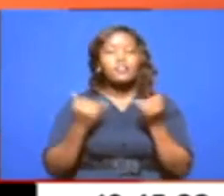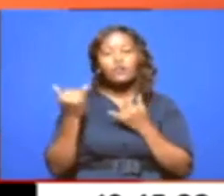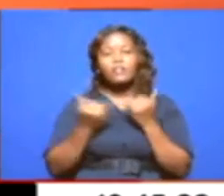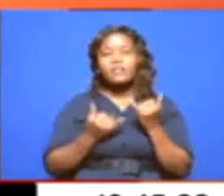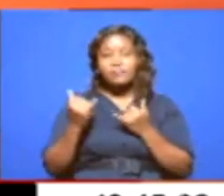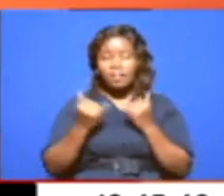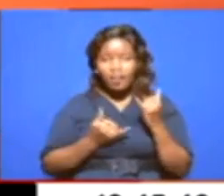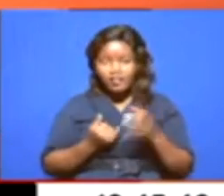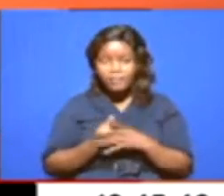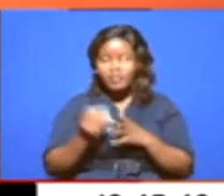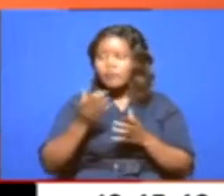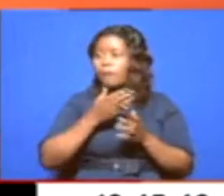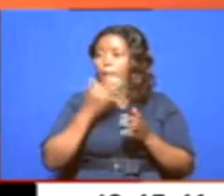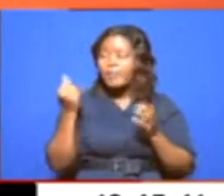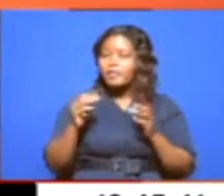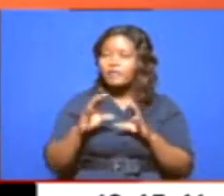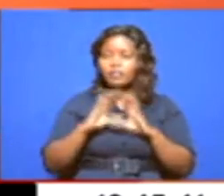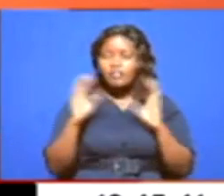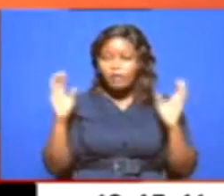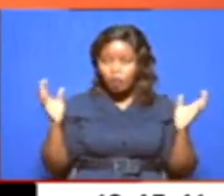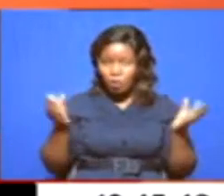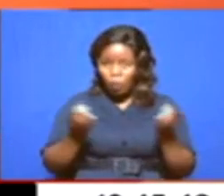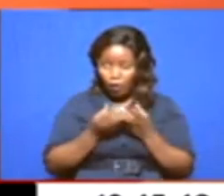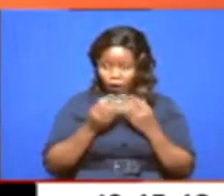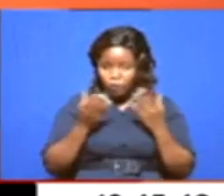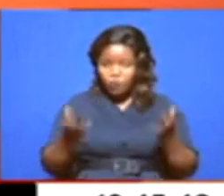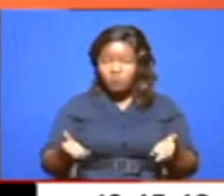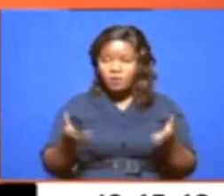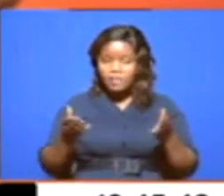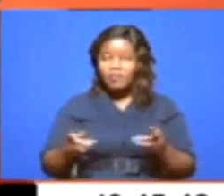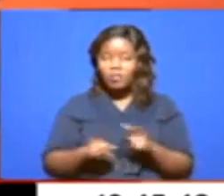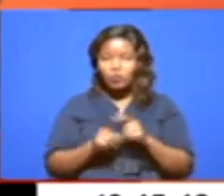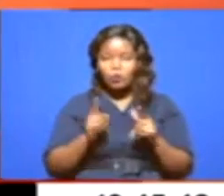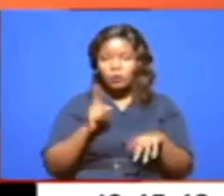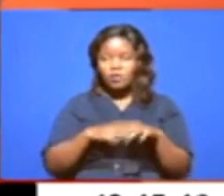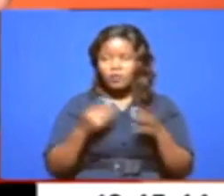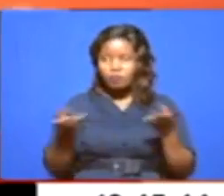be here as the cross country season for World Athletics comes to a close. Thank you very much.